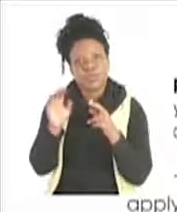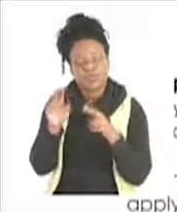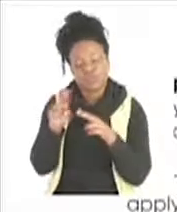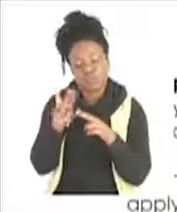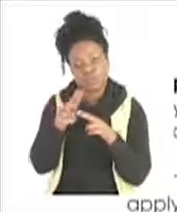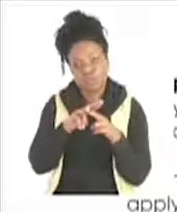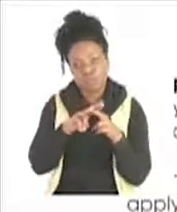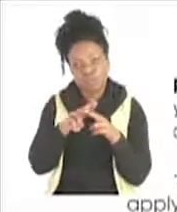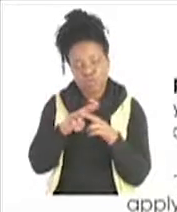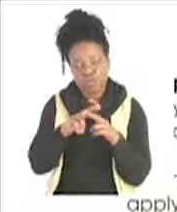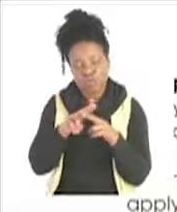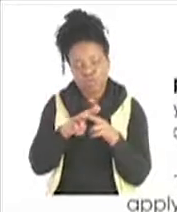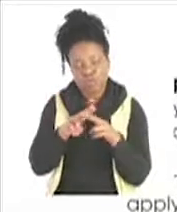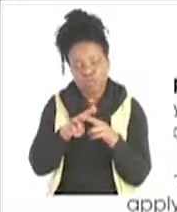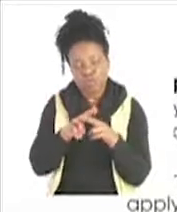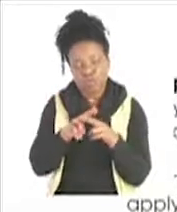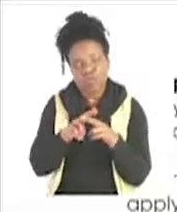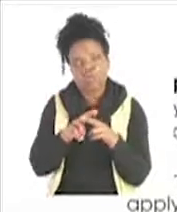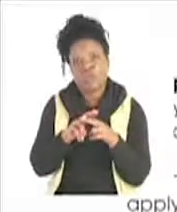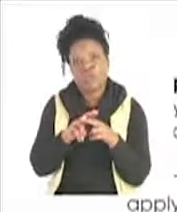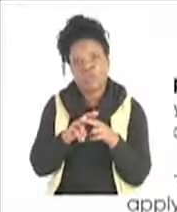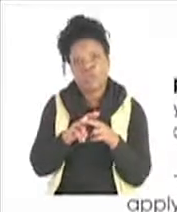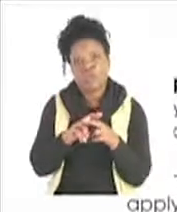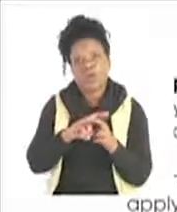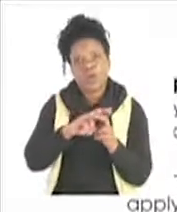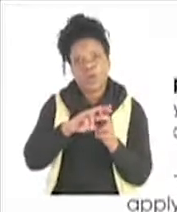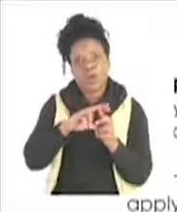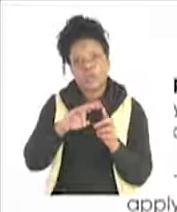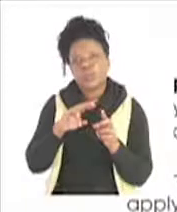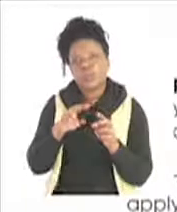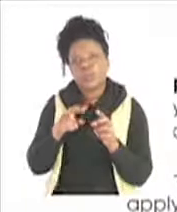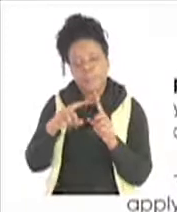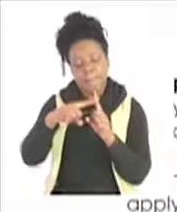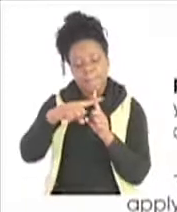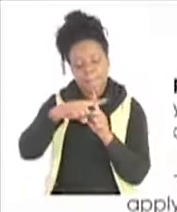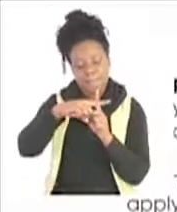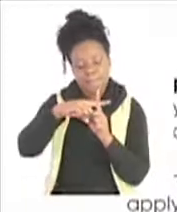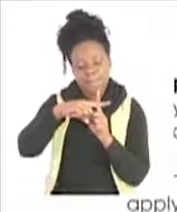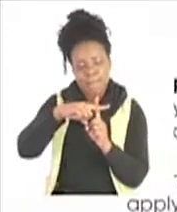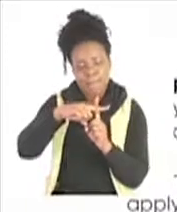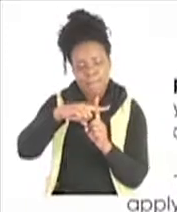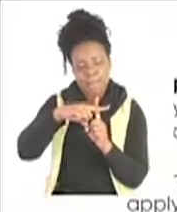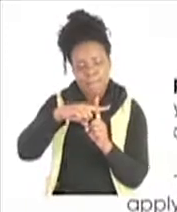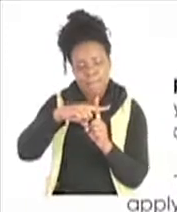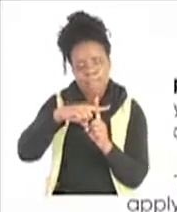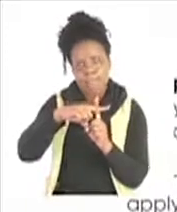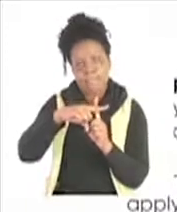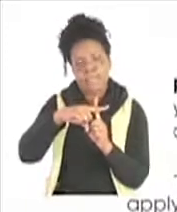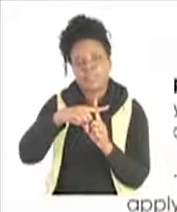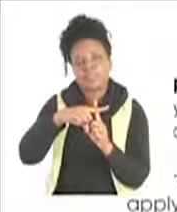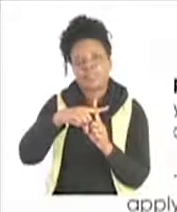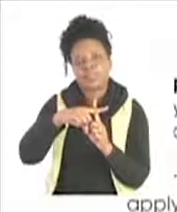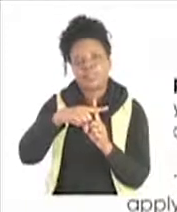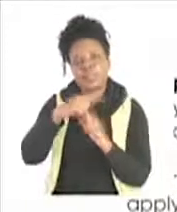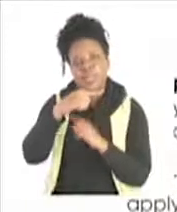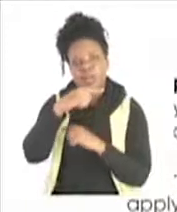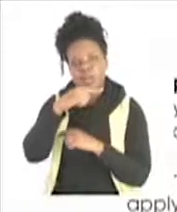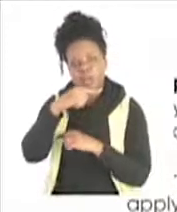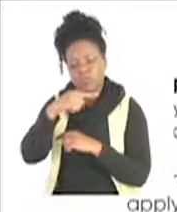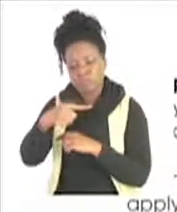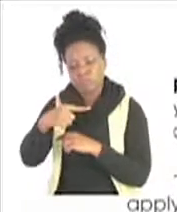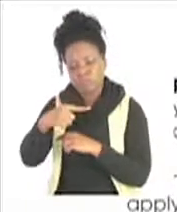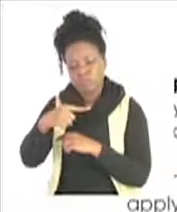BODMAS. Let's read what the competency says. Apply the correct order of operations in